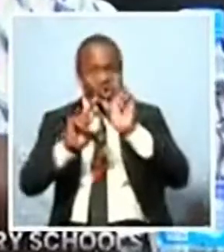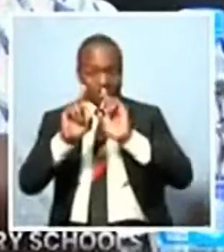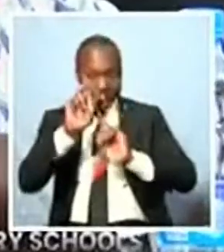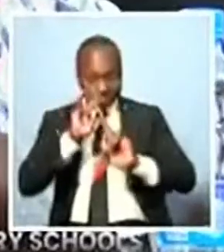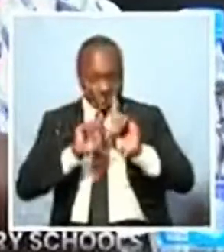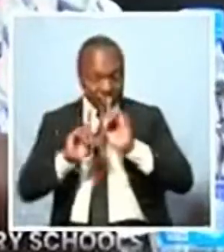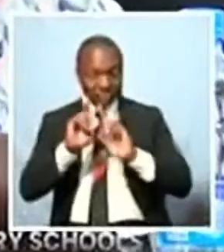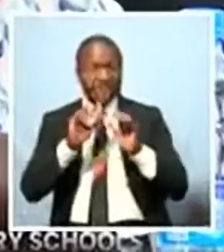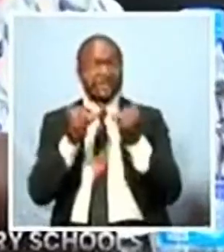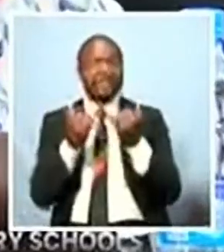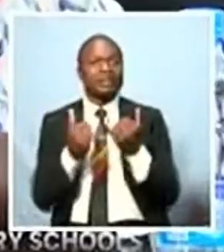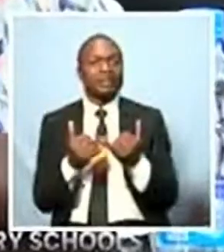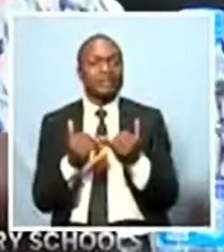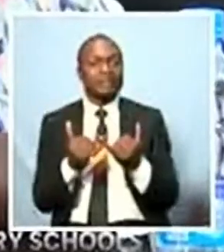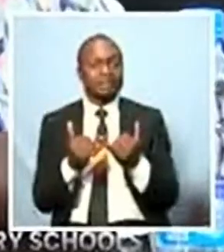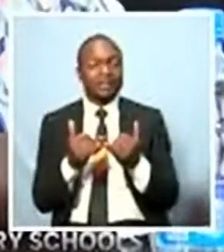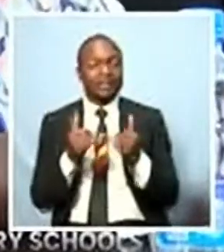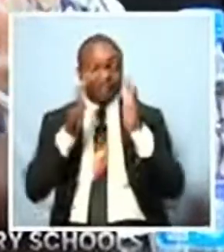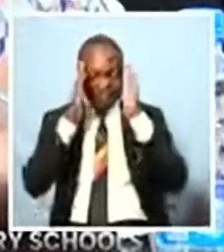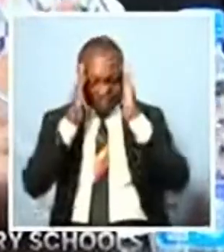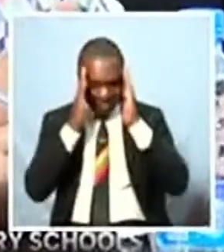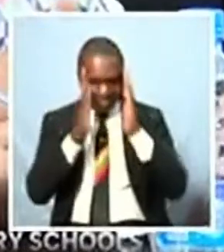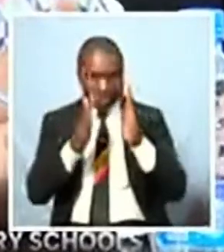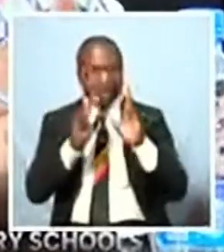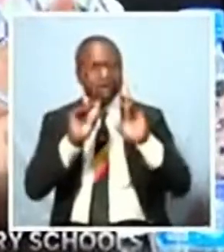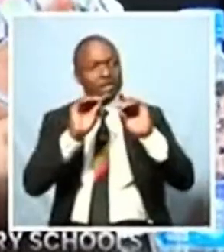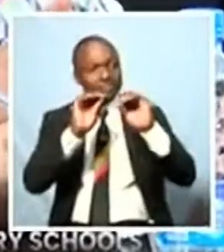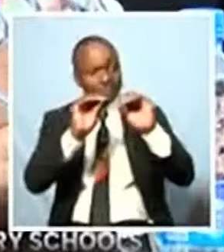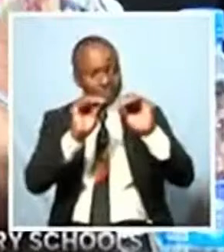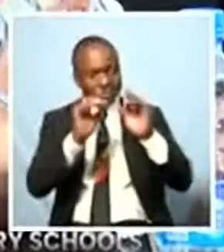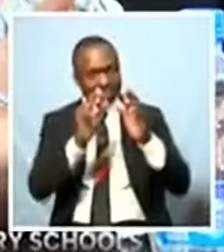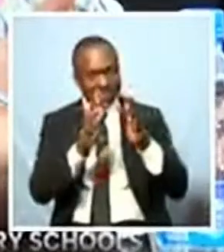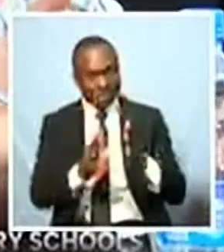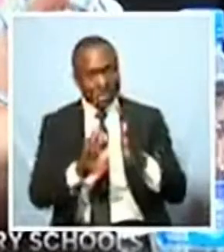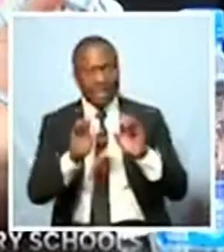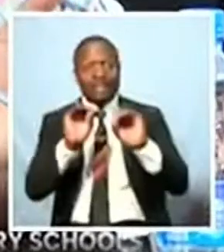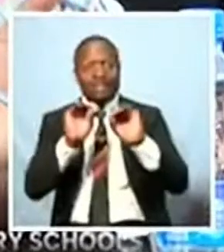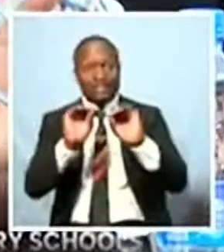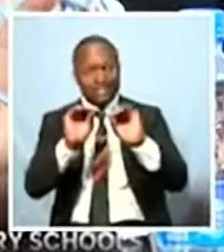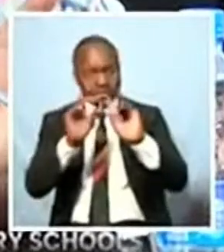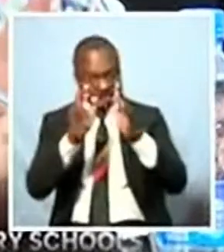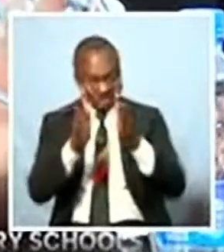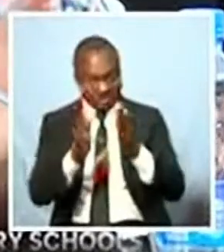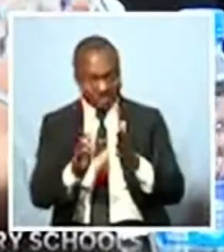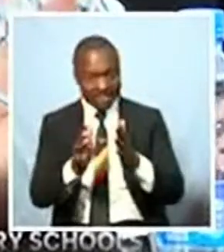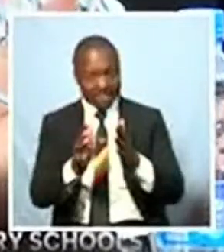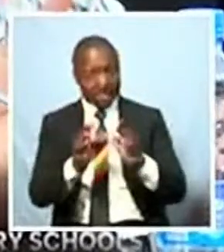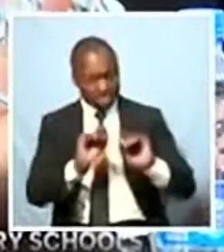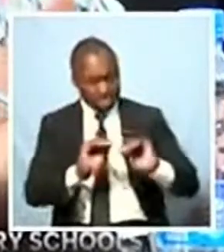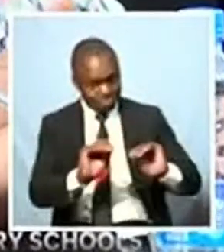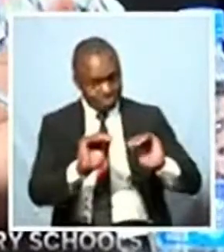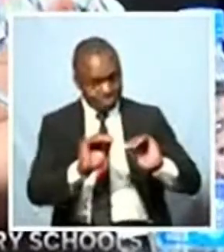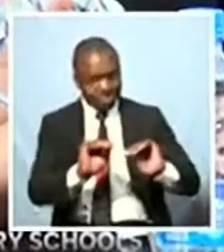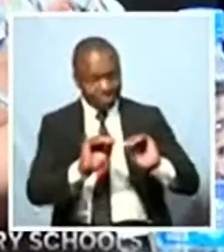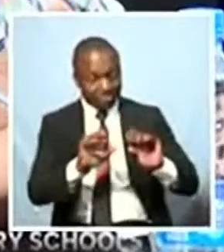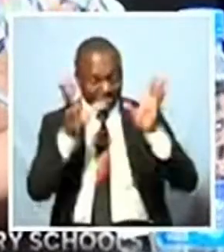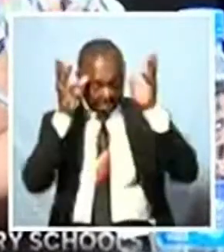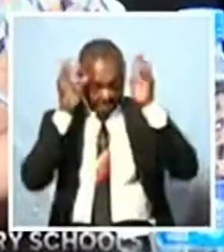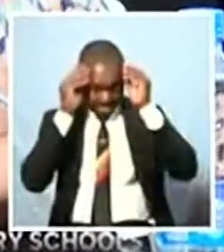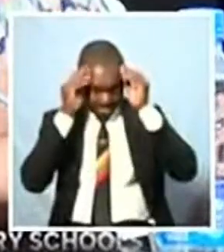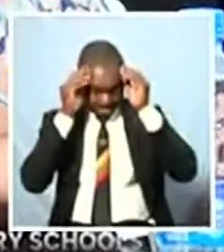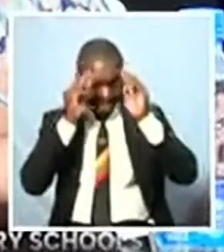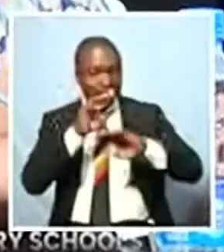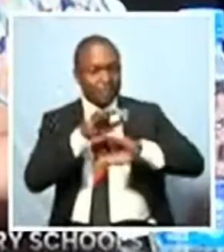discussing today, especially with the main focus on the teacher, because the teacher is the one who is imparting knowledge in terms of